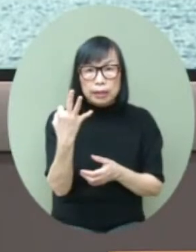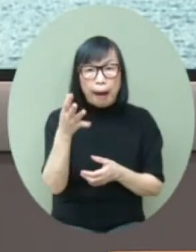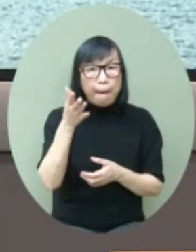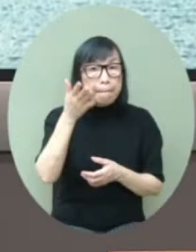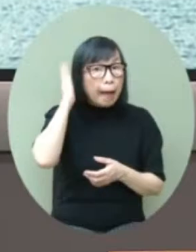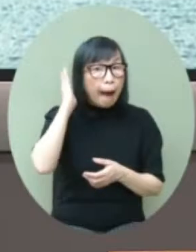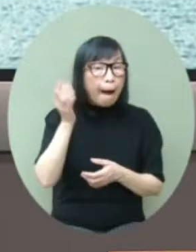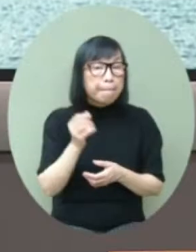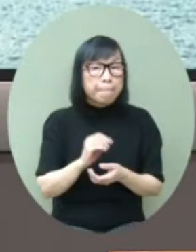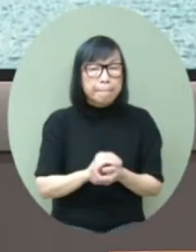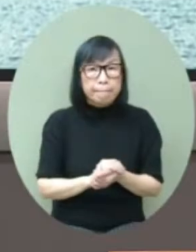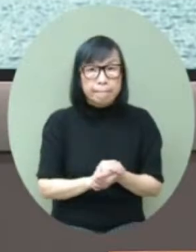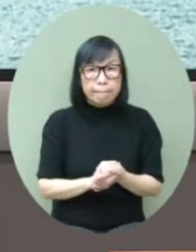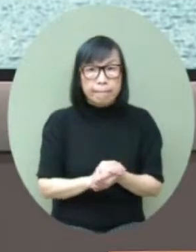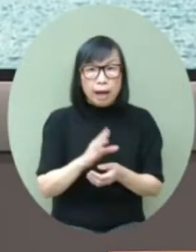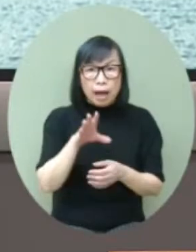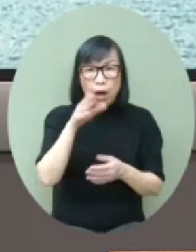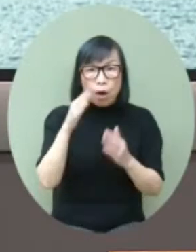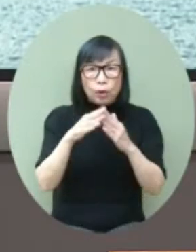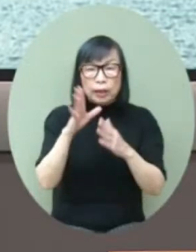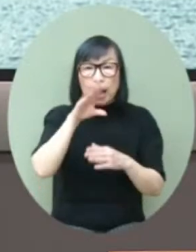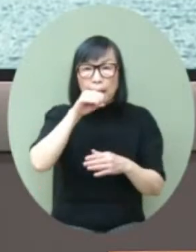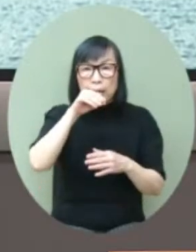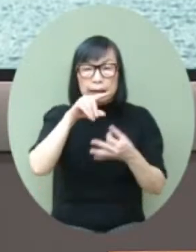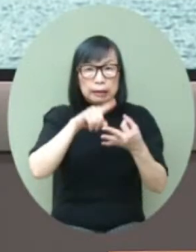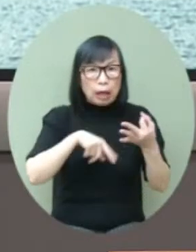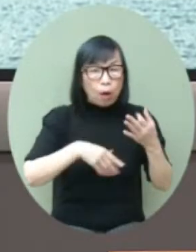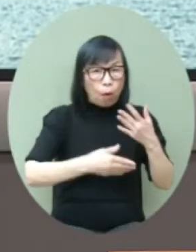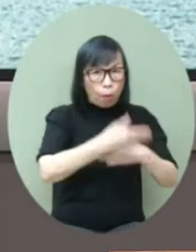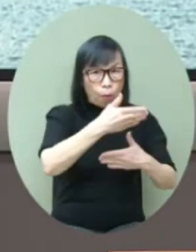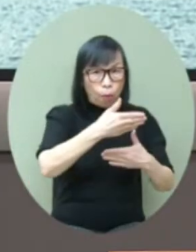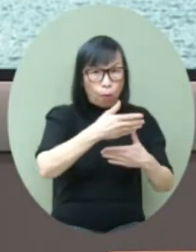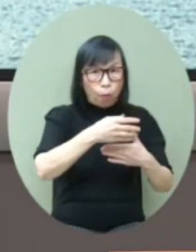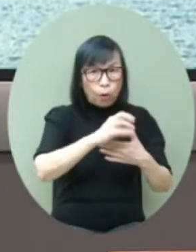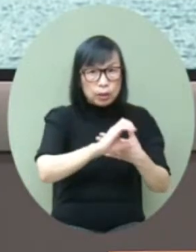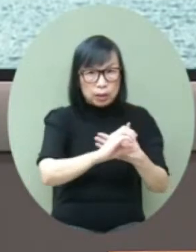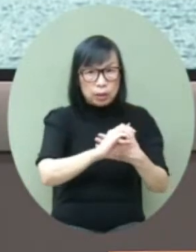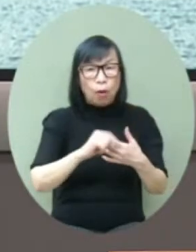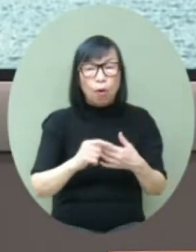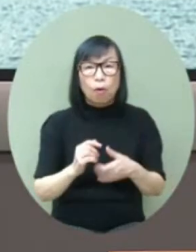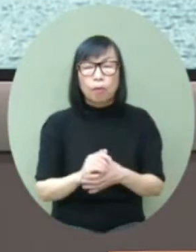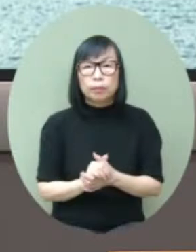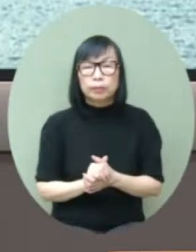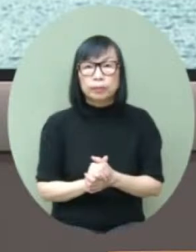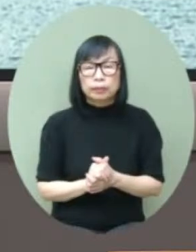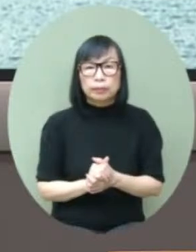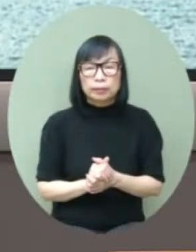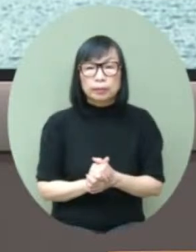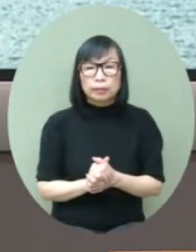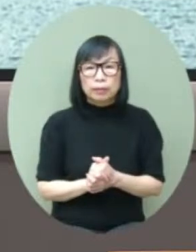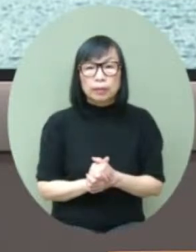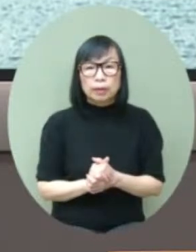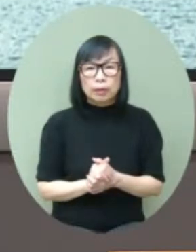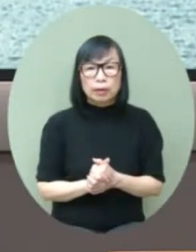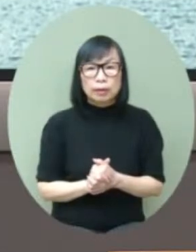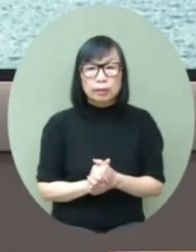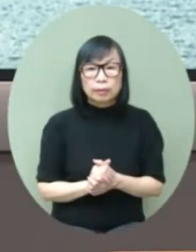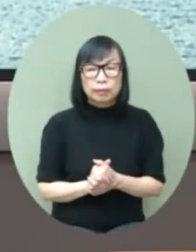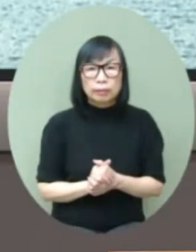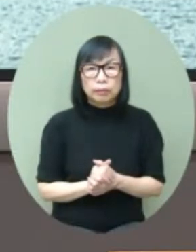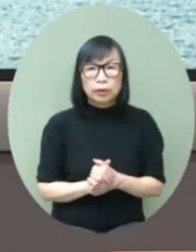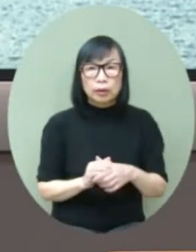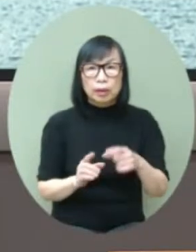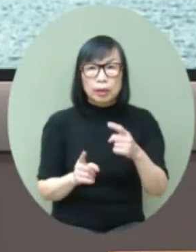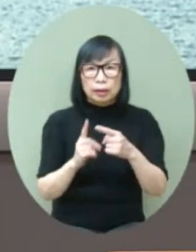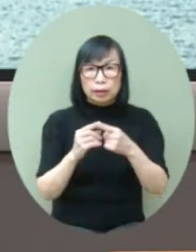East Garden Lafayette restaurant. She is actually a 63-year-old male living in the Pickon